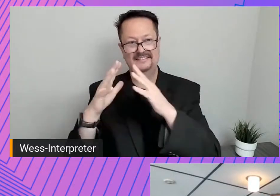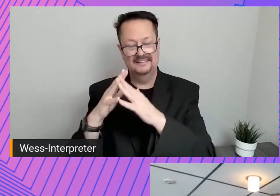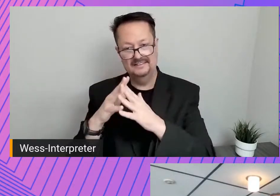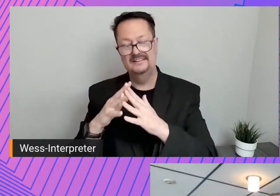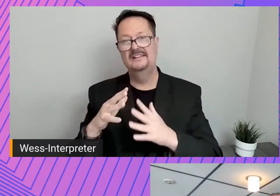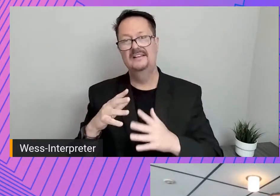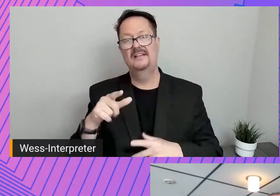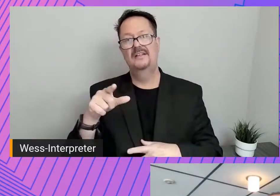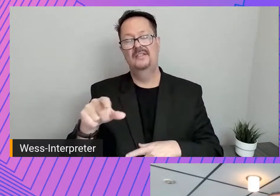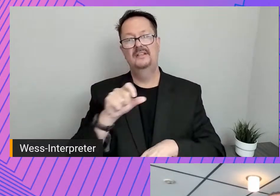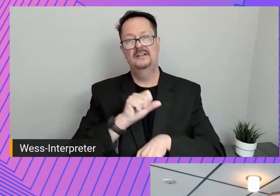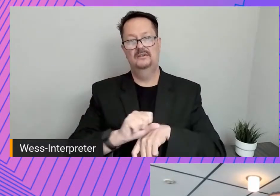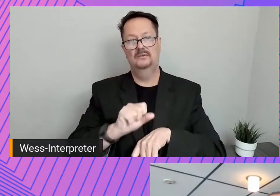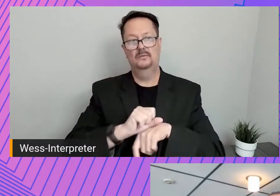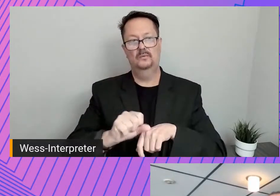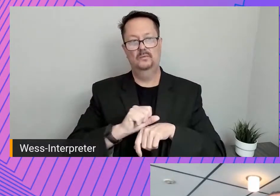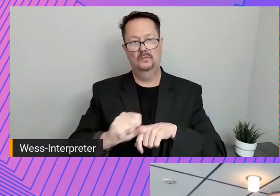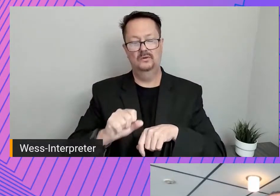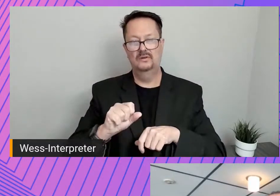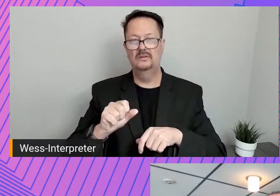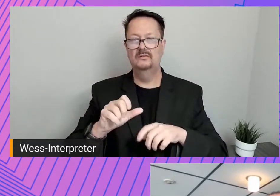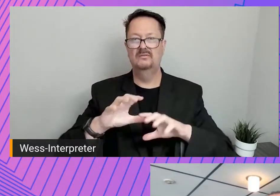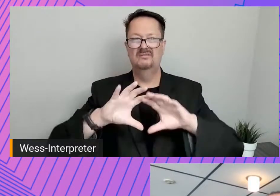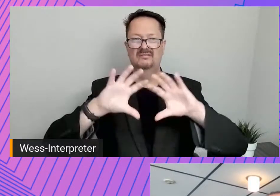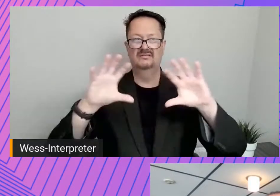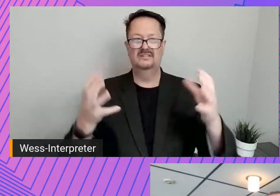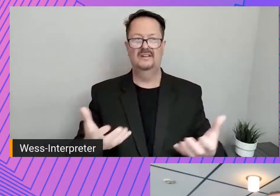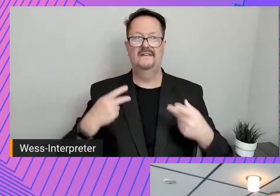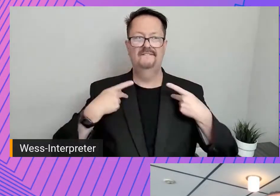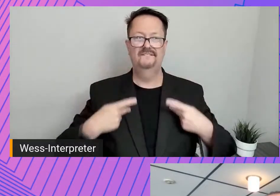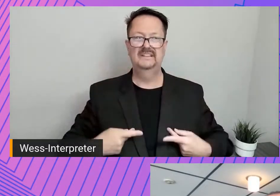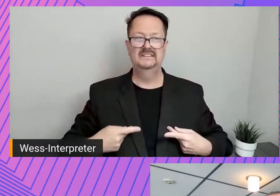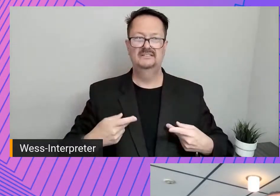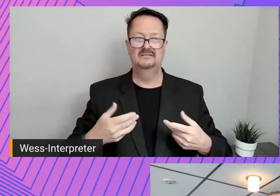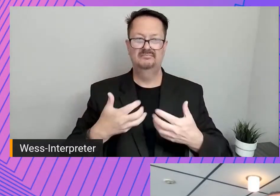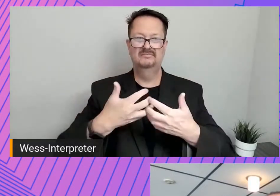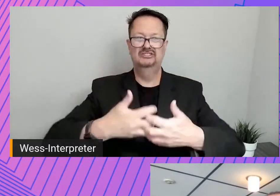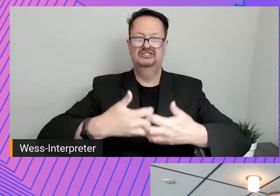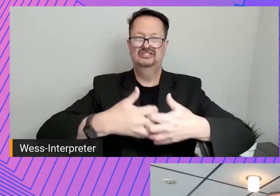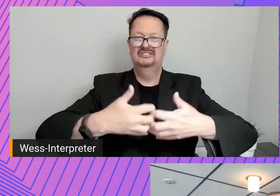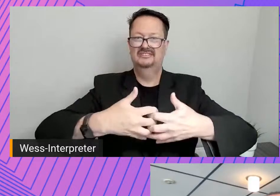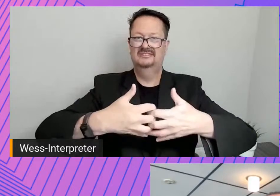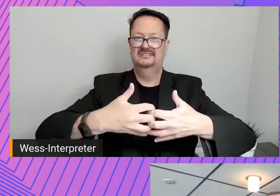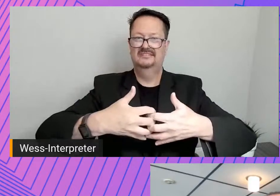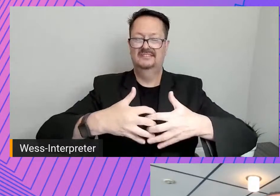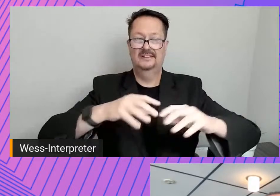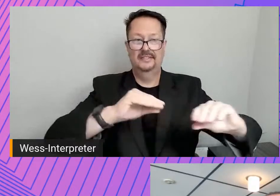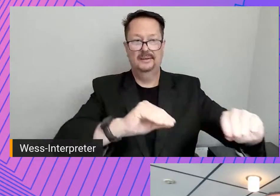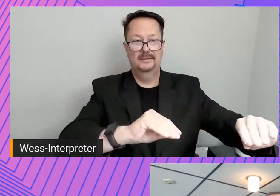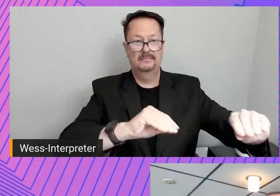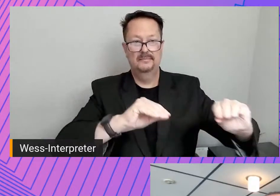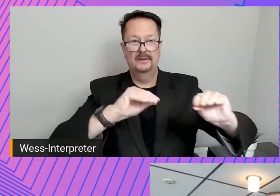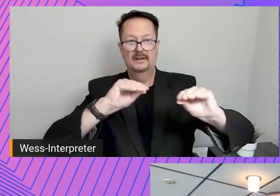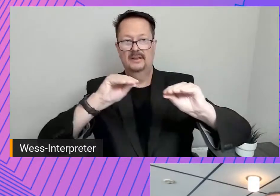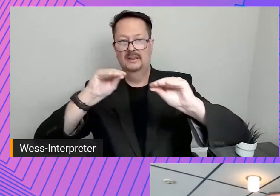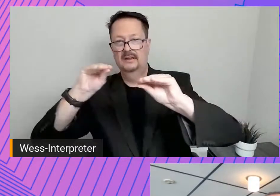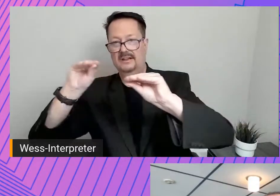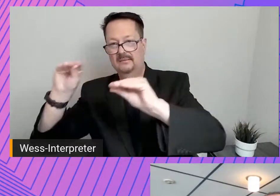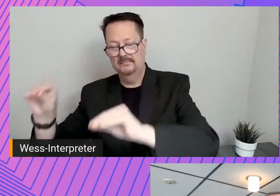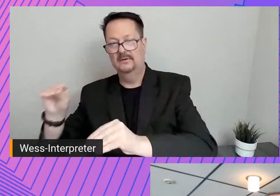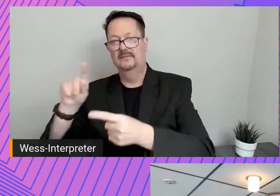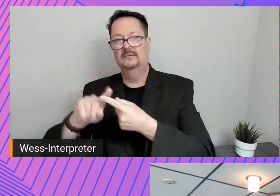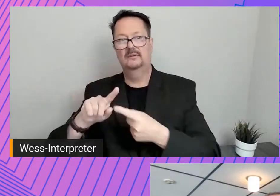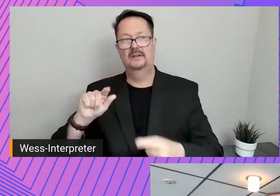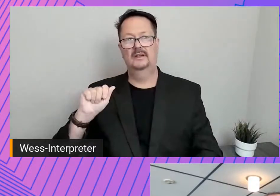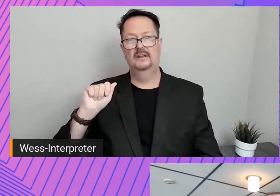workloads would run on physical machines in a data center, and then were being moved over time up to